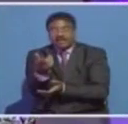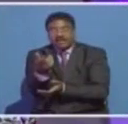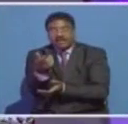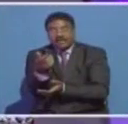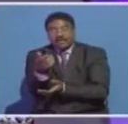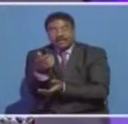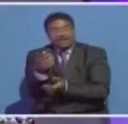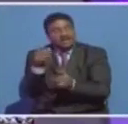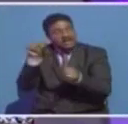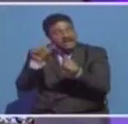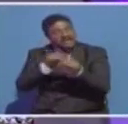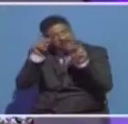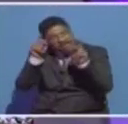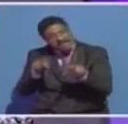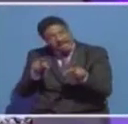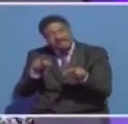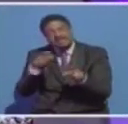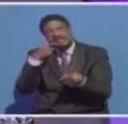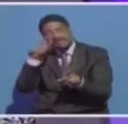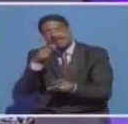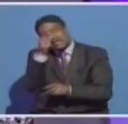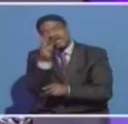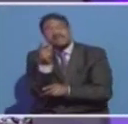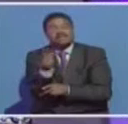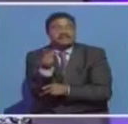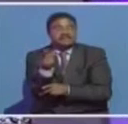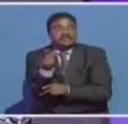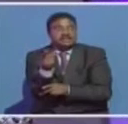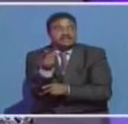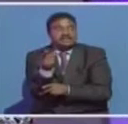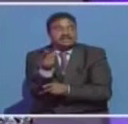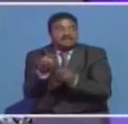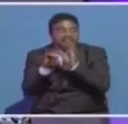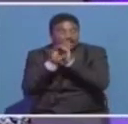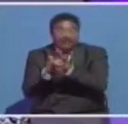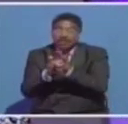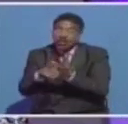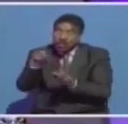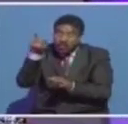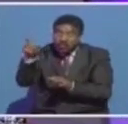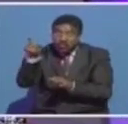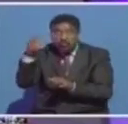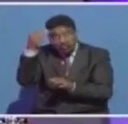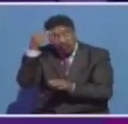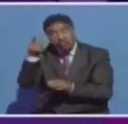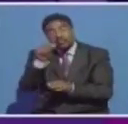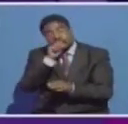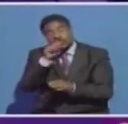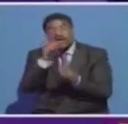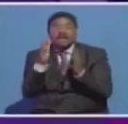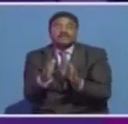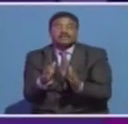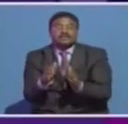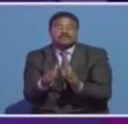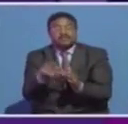take personal responsibility. For instance, you, Gravajo, you know you're a journalist. Your job is